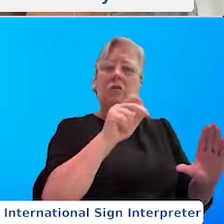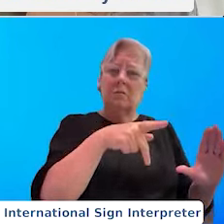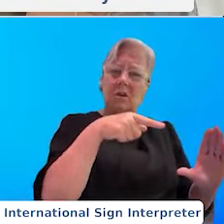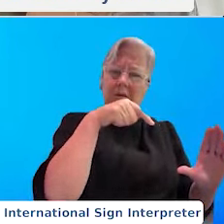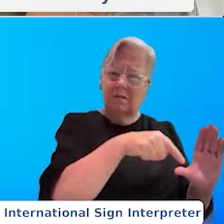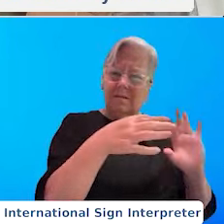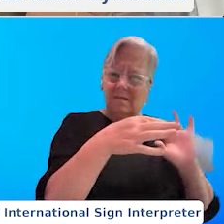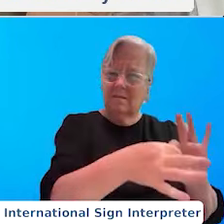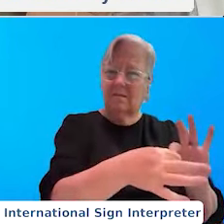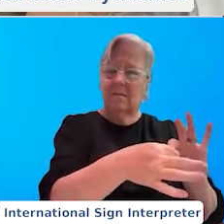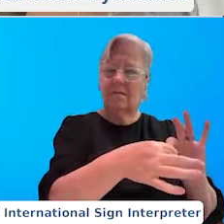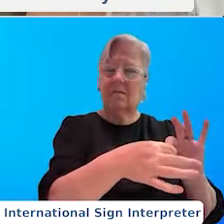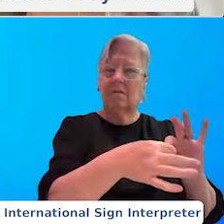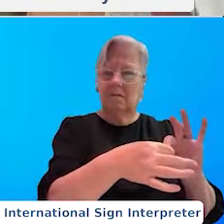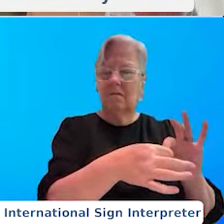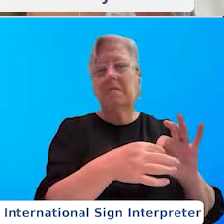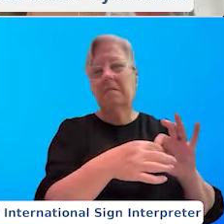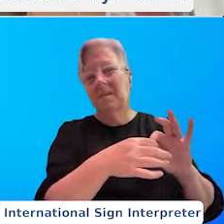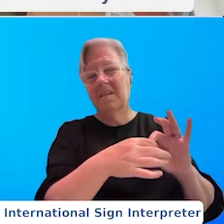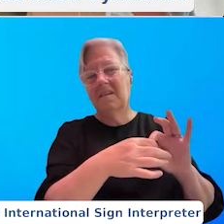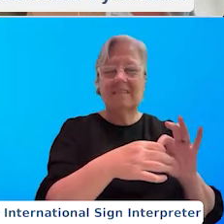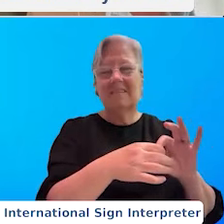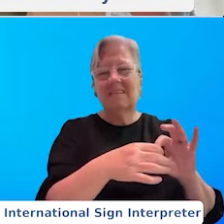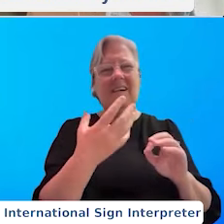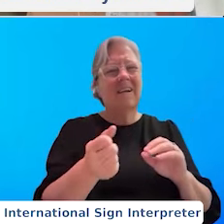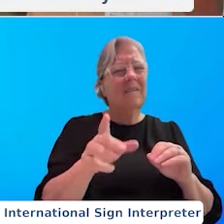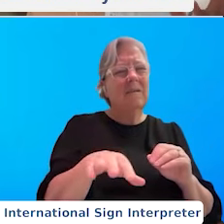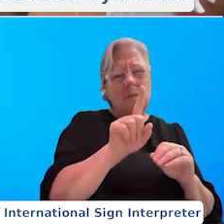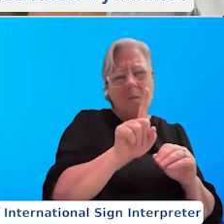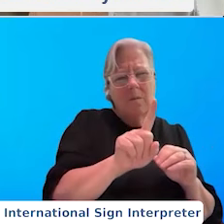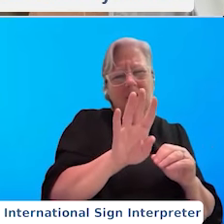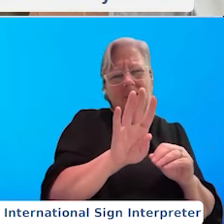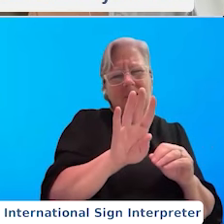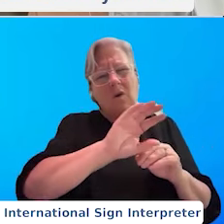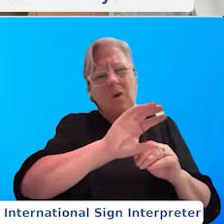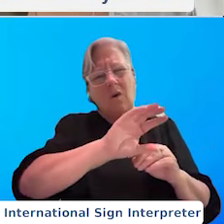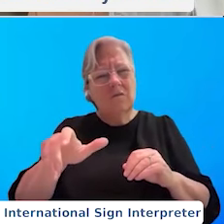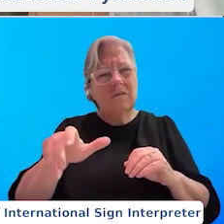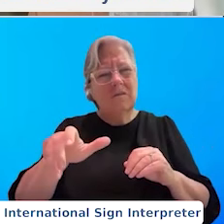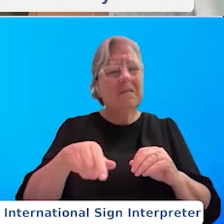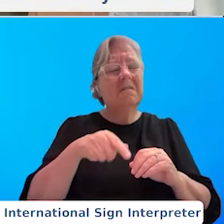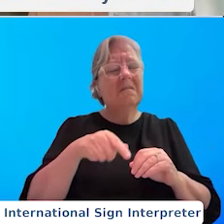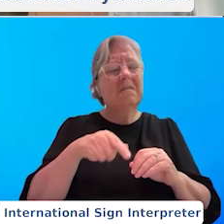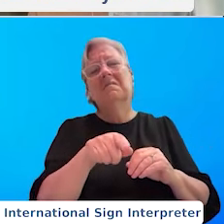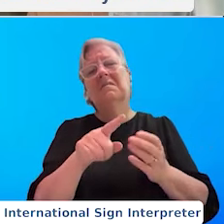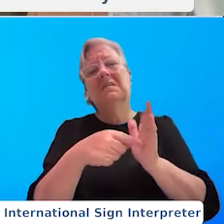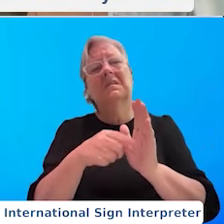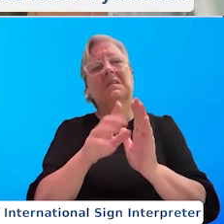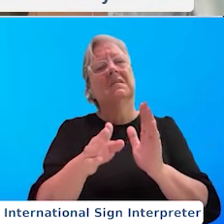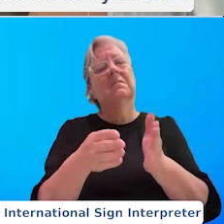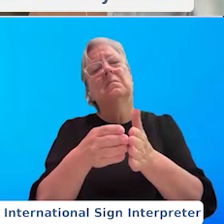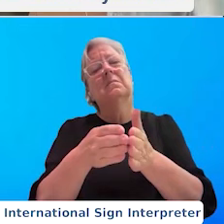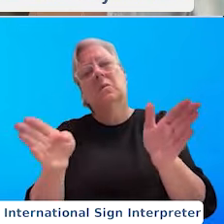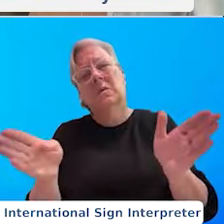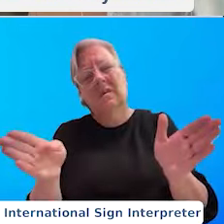well captured in other sectors. Just to kind of reinforce this message and this picture that we see in terms